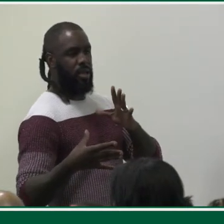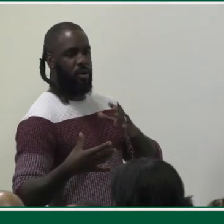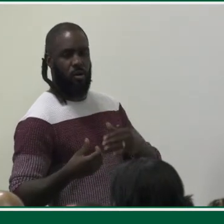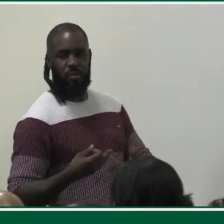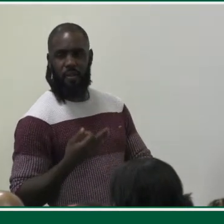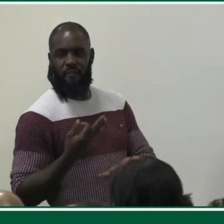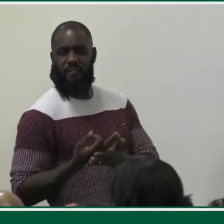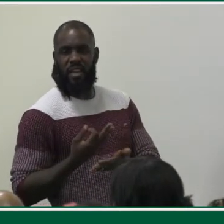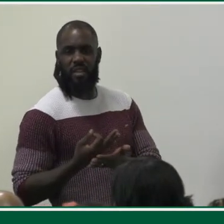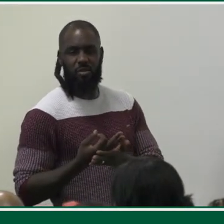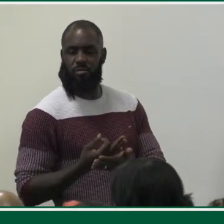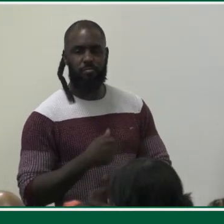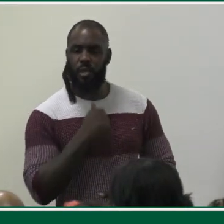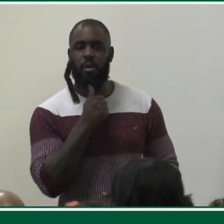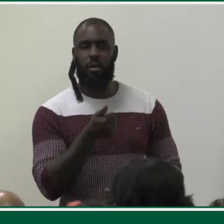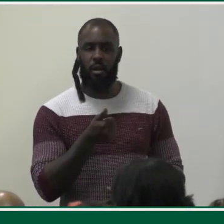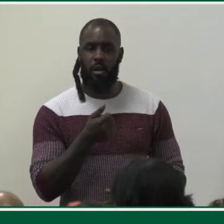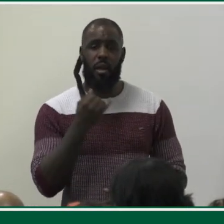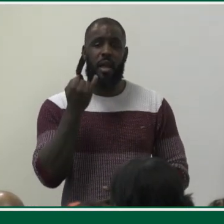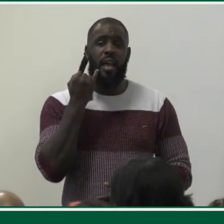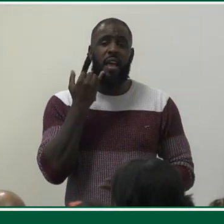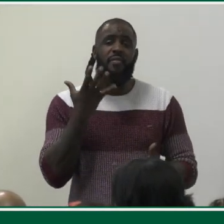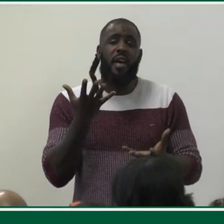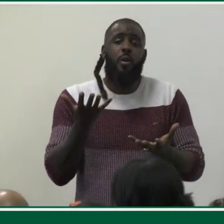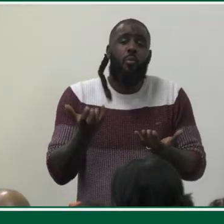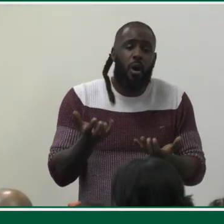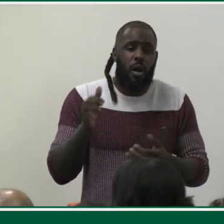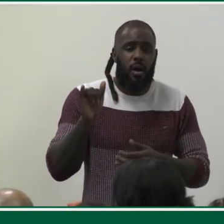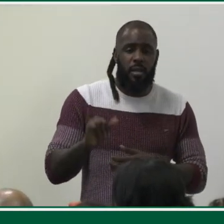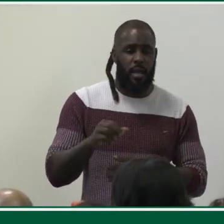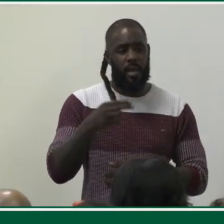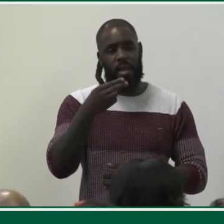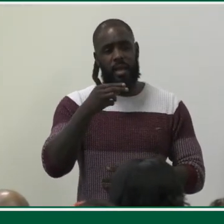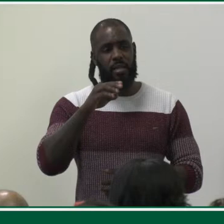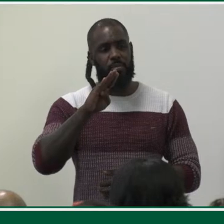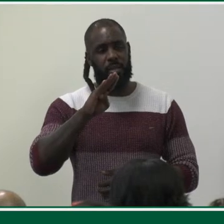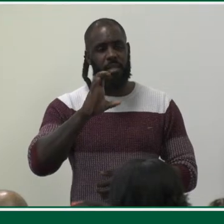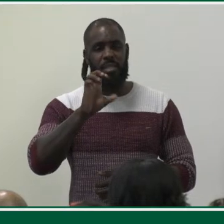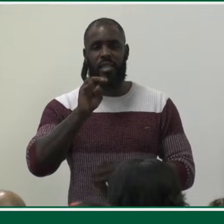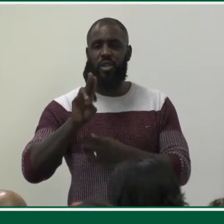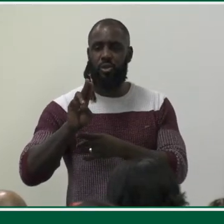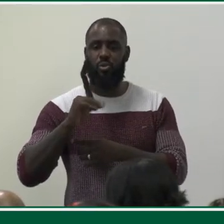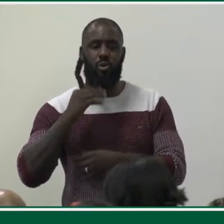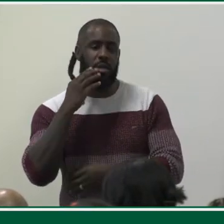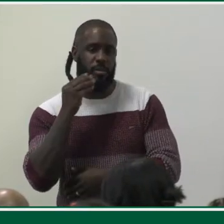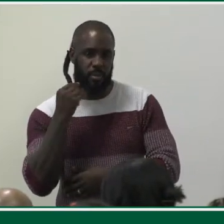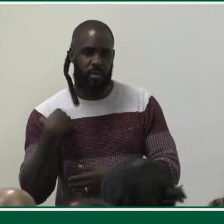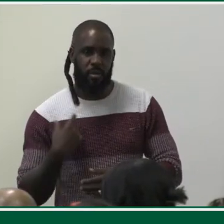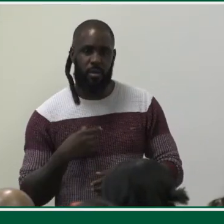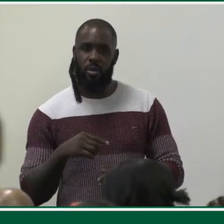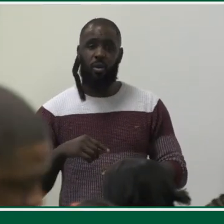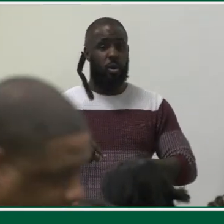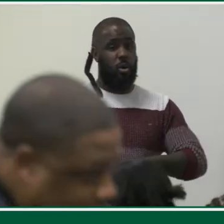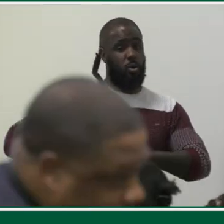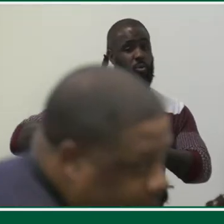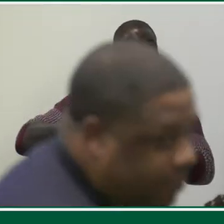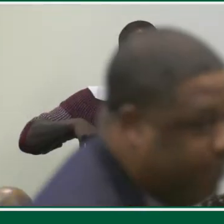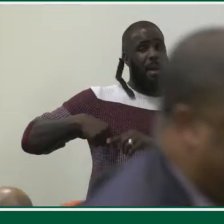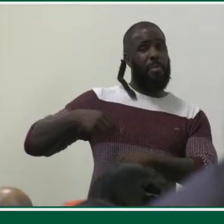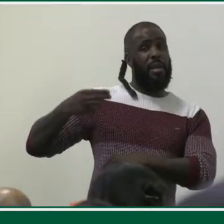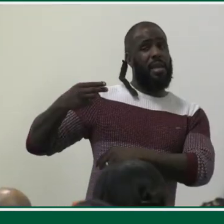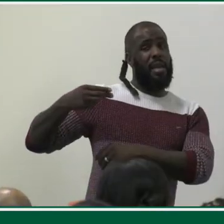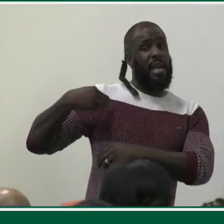aid in order to get the HBCU experience now. We can be everything but the historically Black college